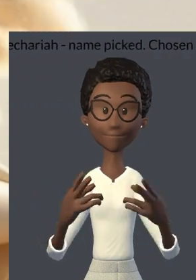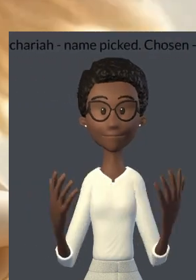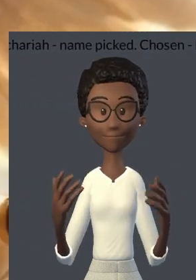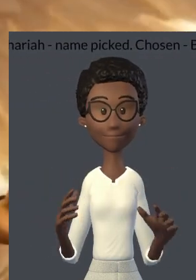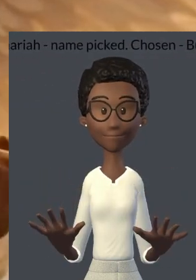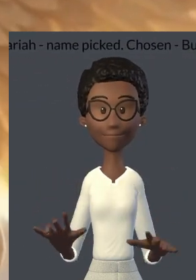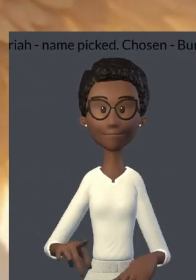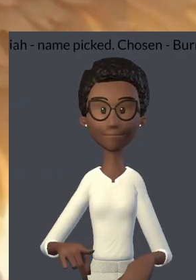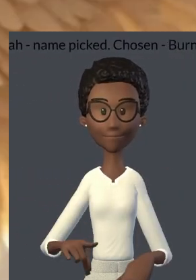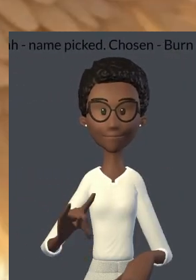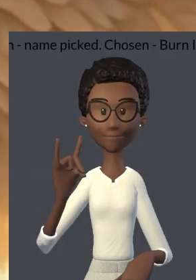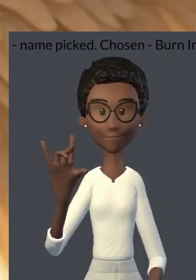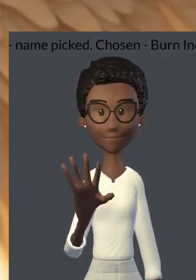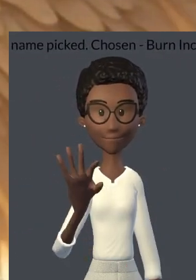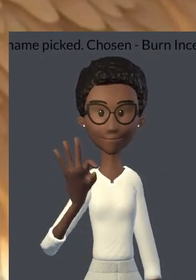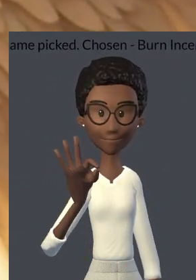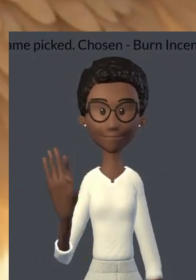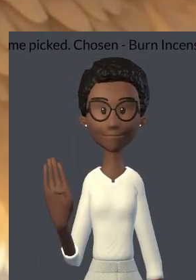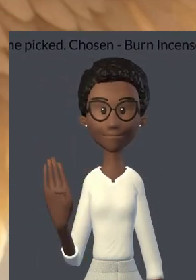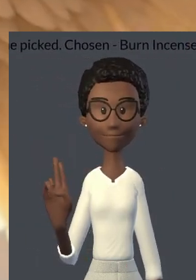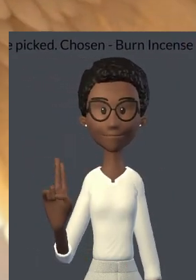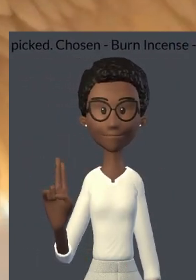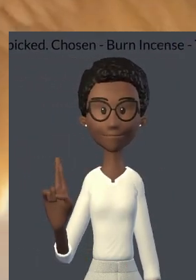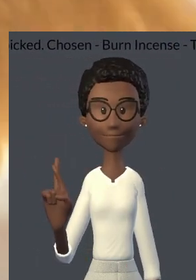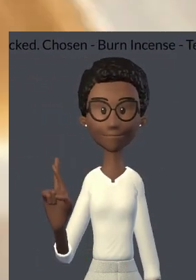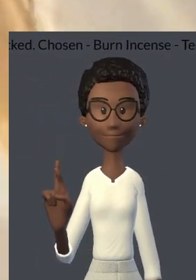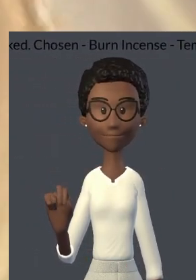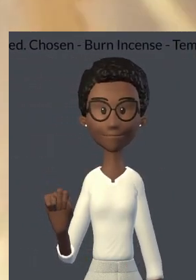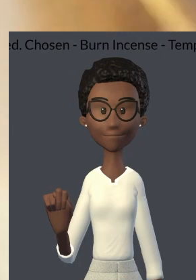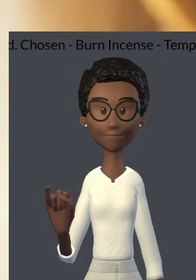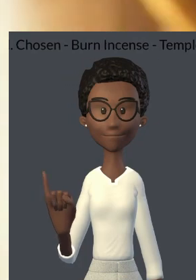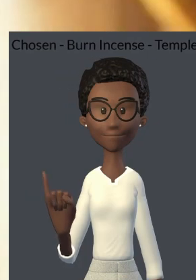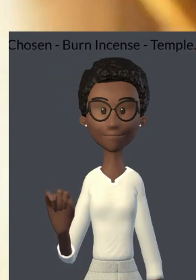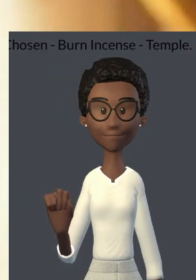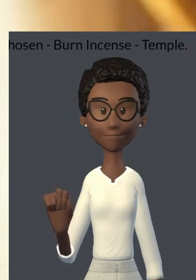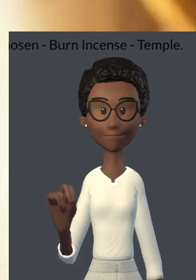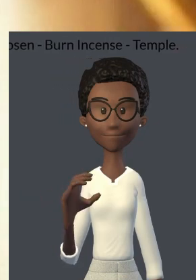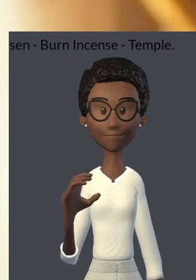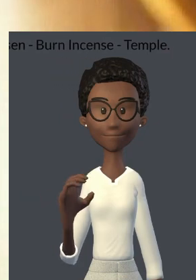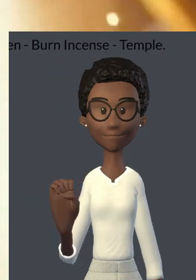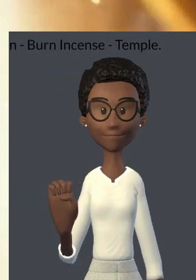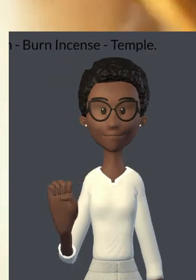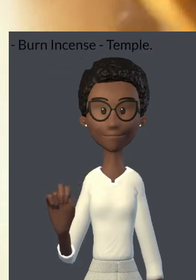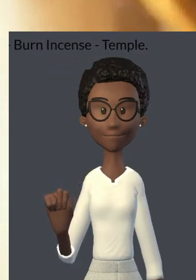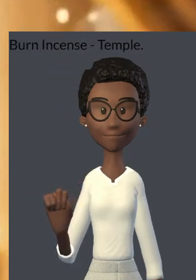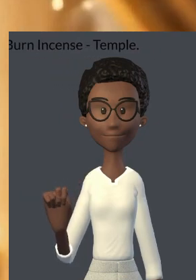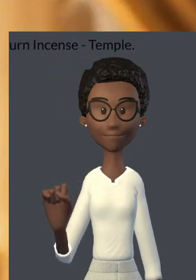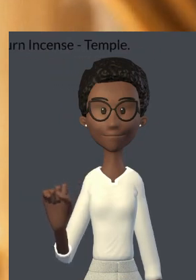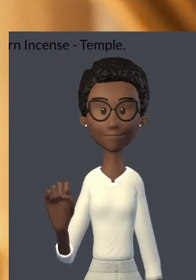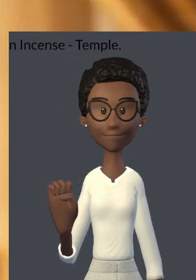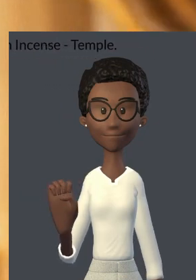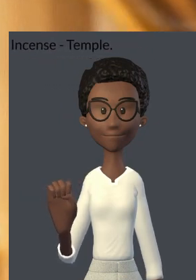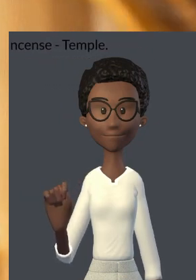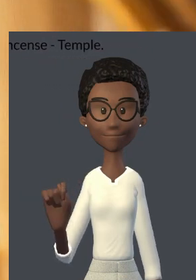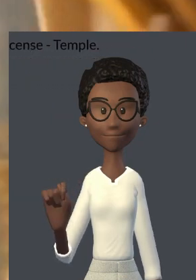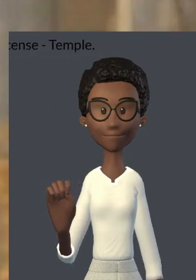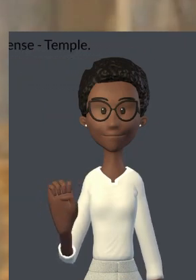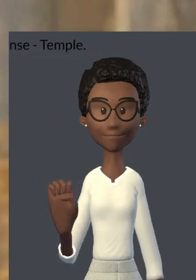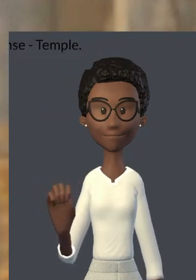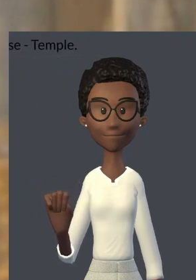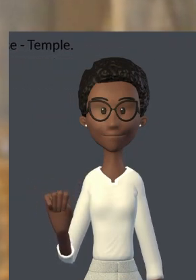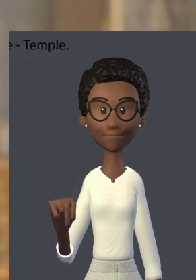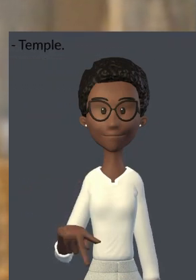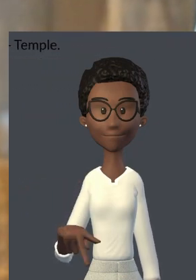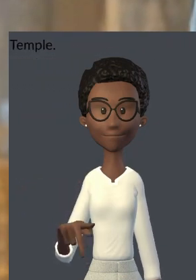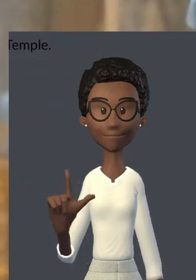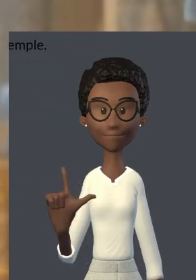An angel appeared. Your prayer has been heard. Not the prayer from last week,